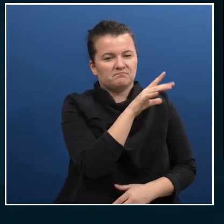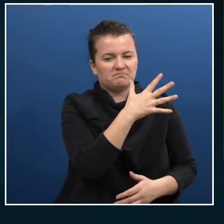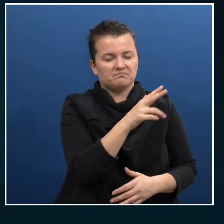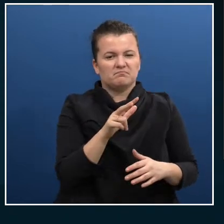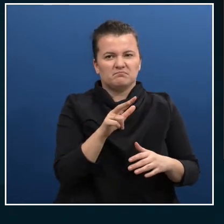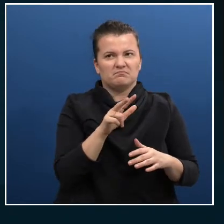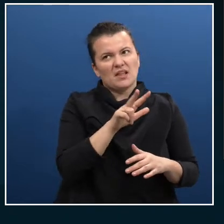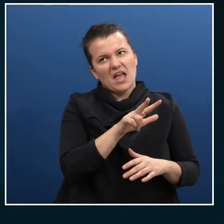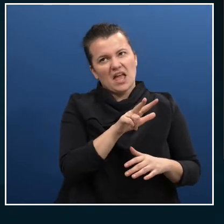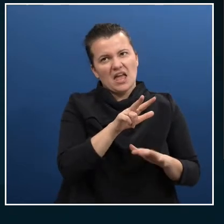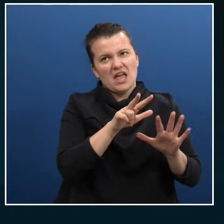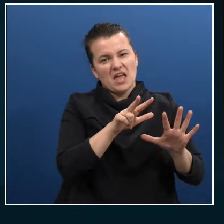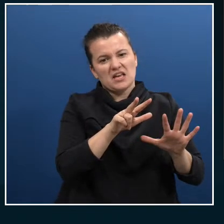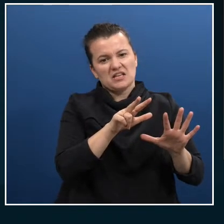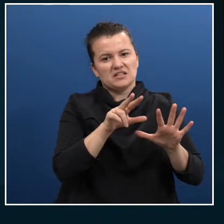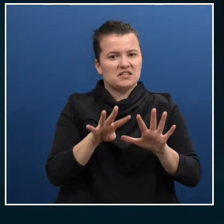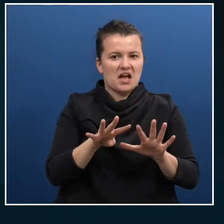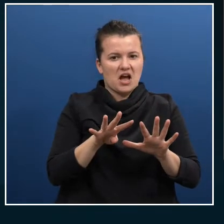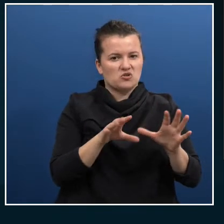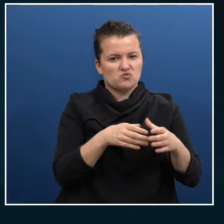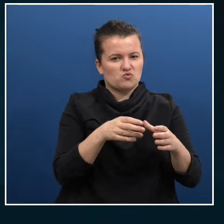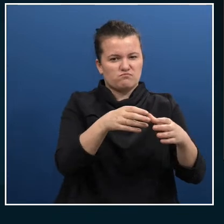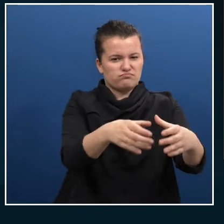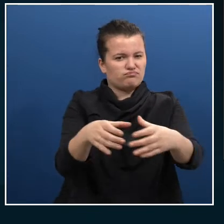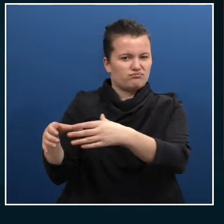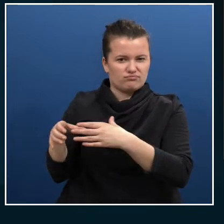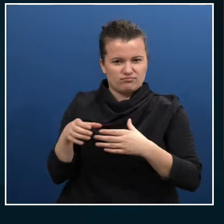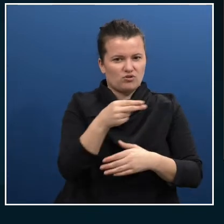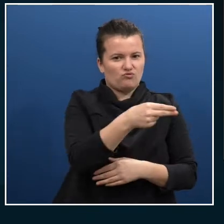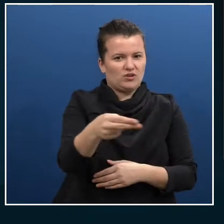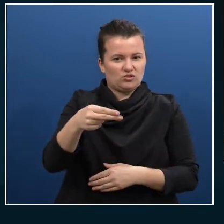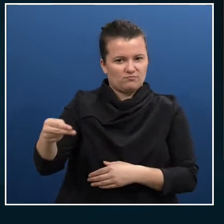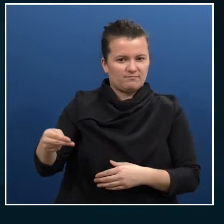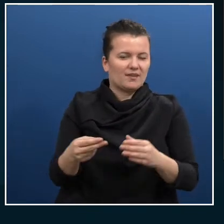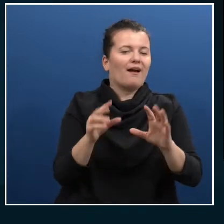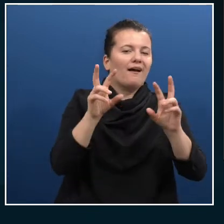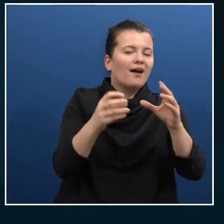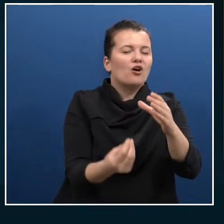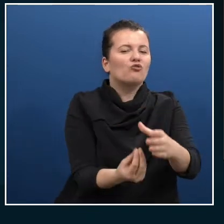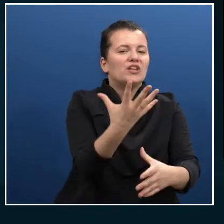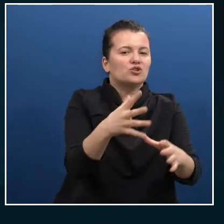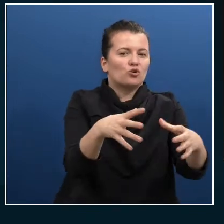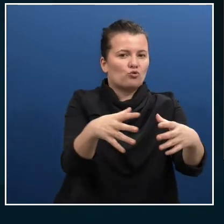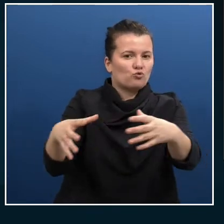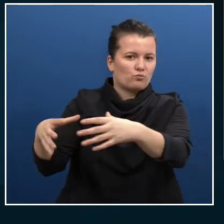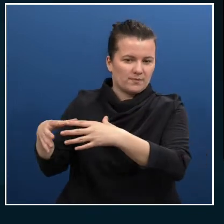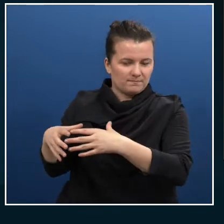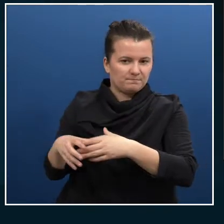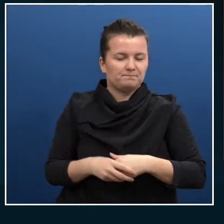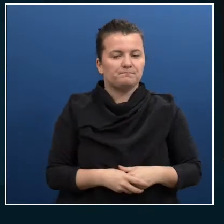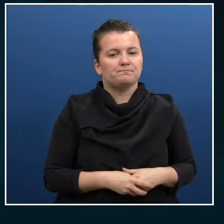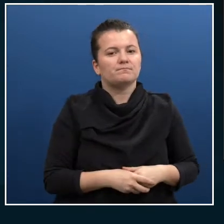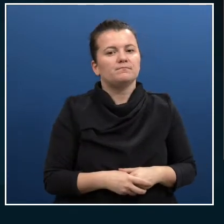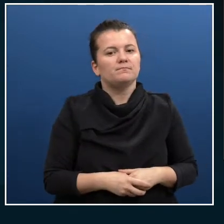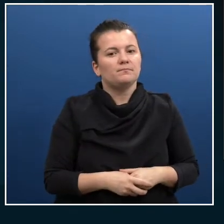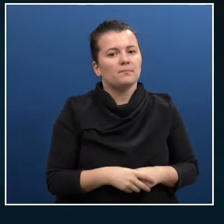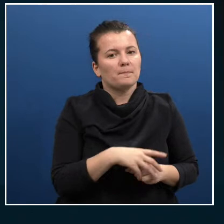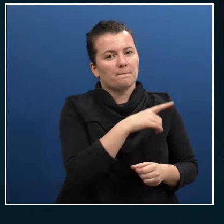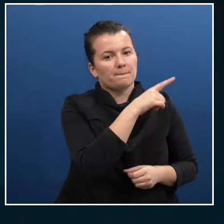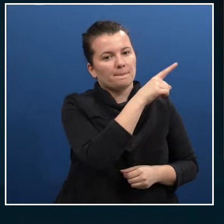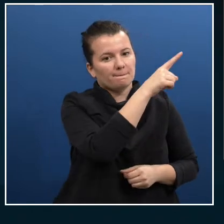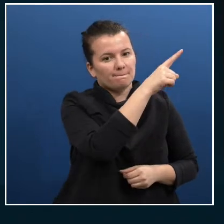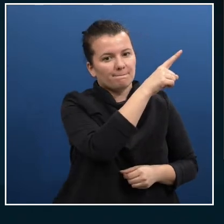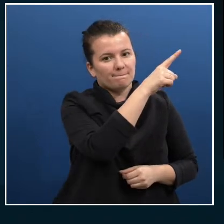groups we are creating from this main bicep file. We still have other objects, other resources we're creating here. For example,